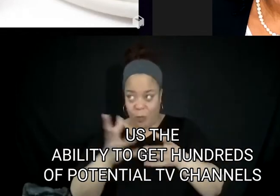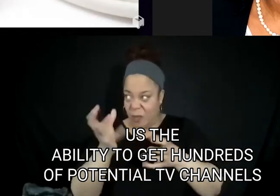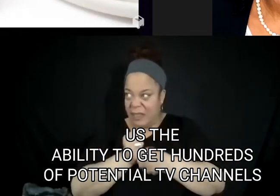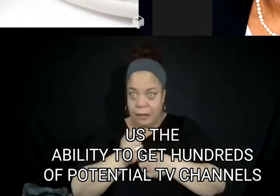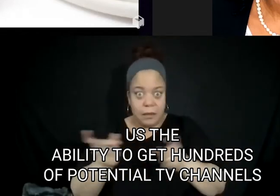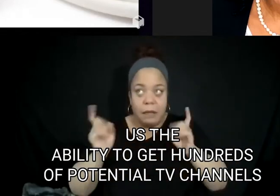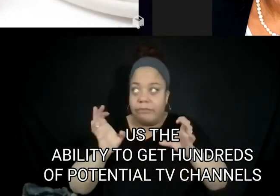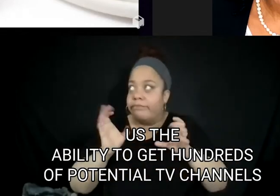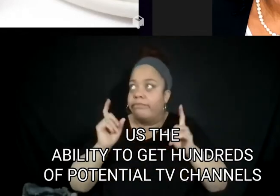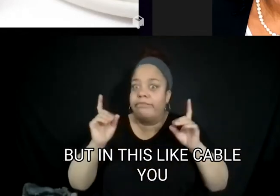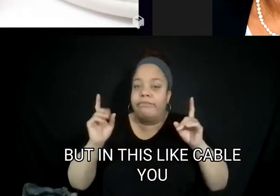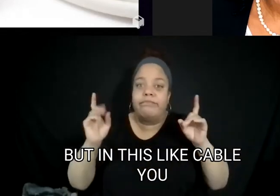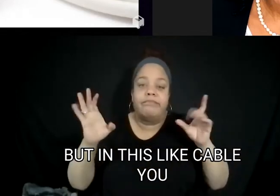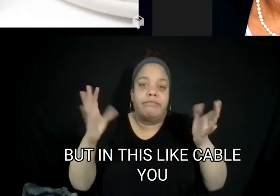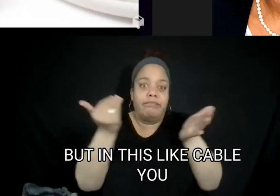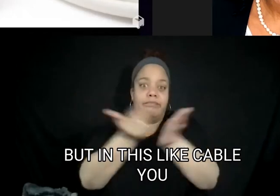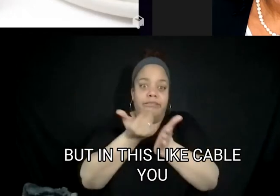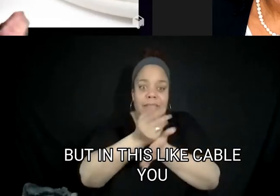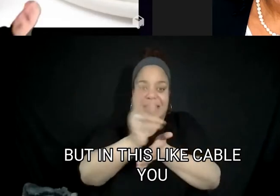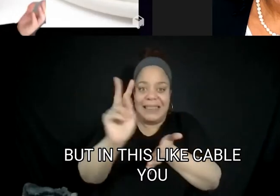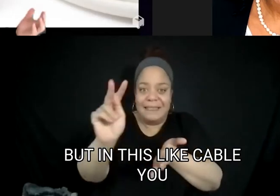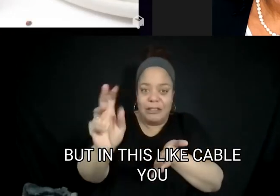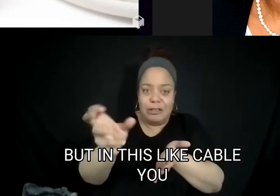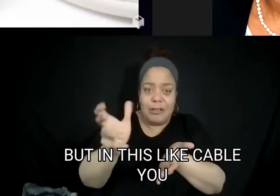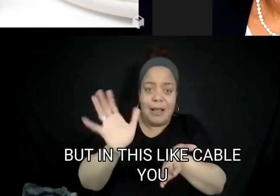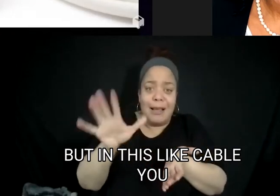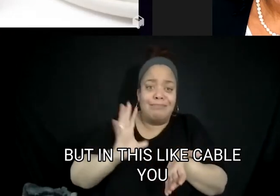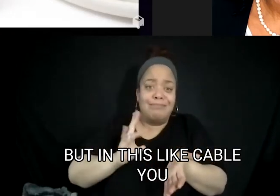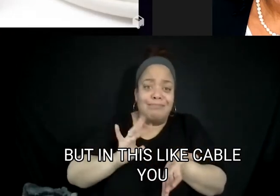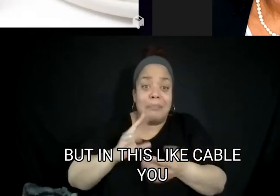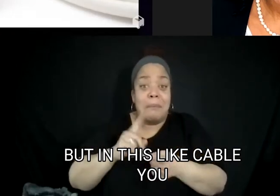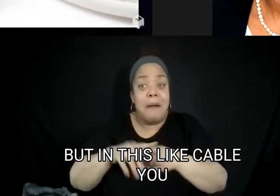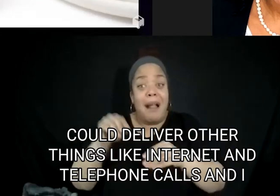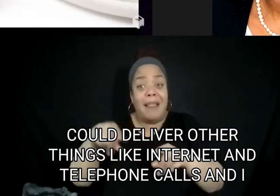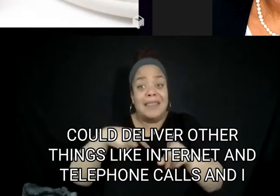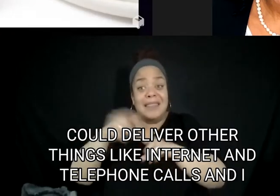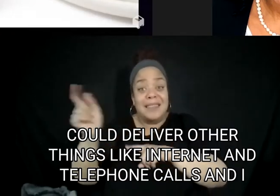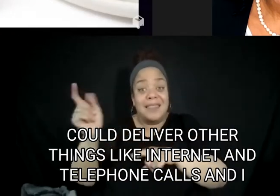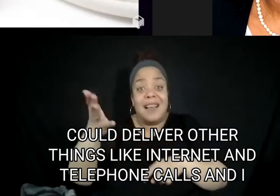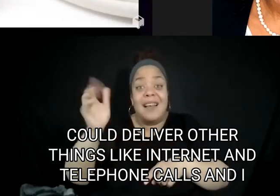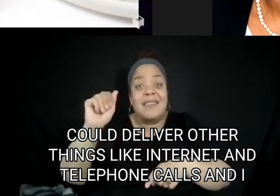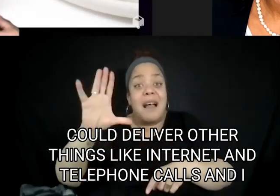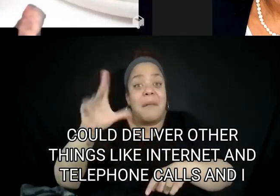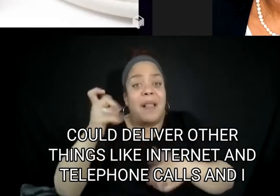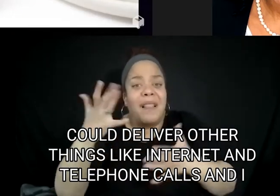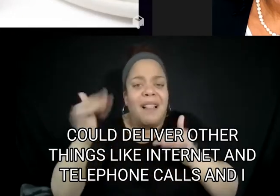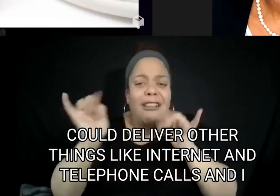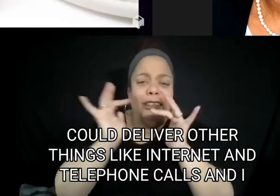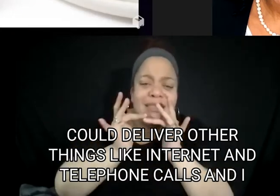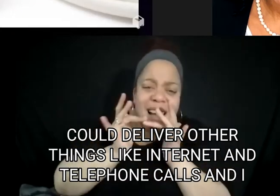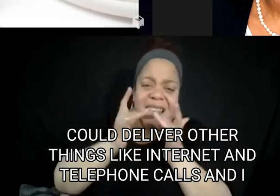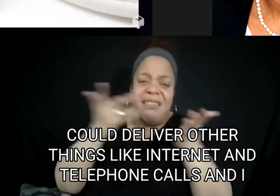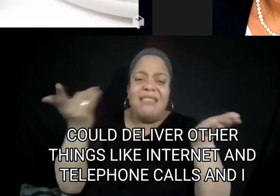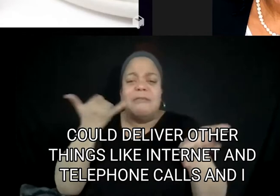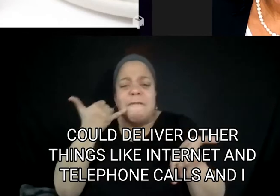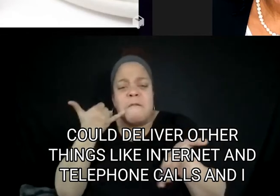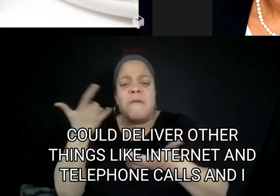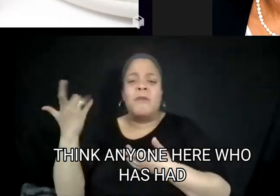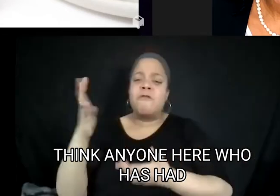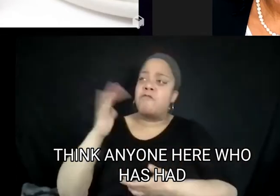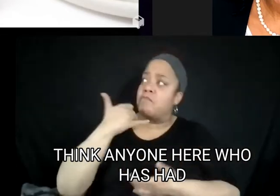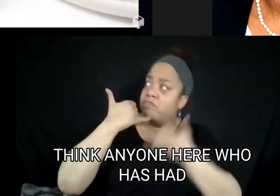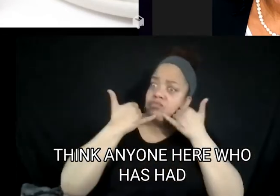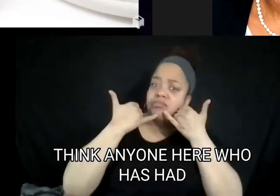internet and telephone calls. And I think anyone here who has had, you know, a cable provider in their